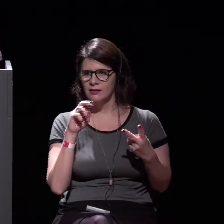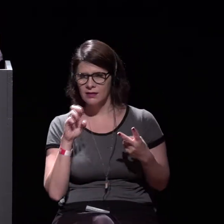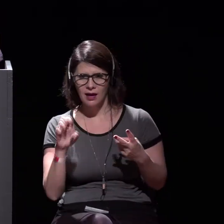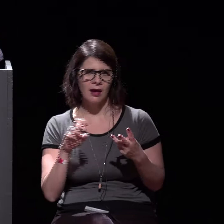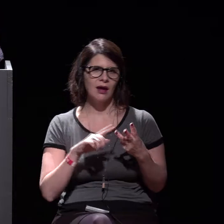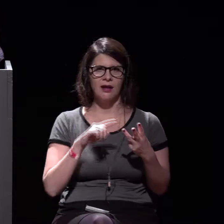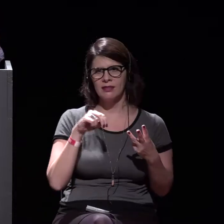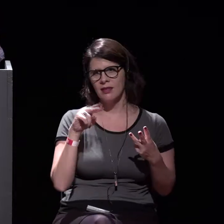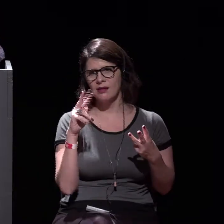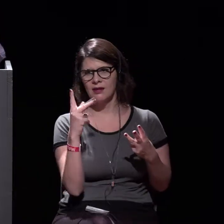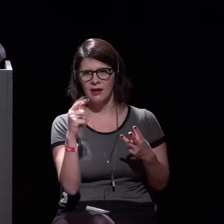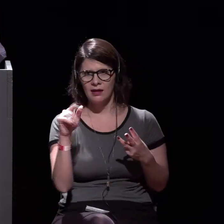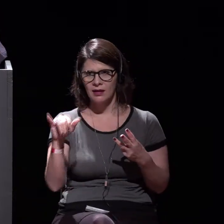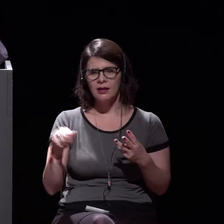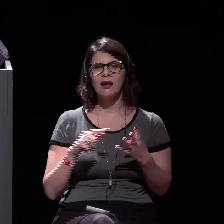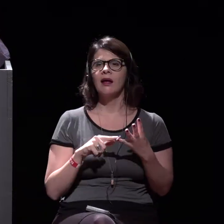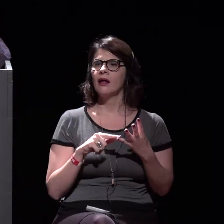that made this possible.